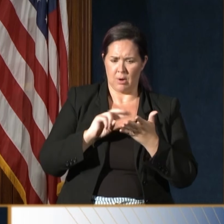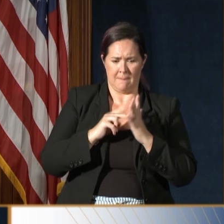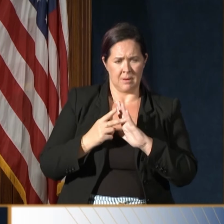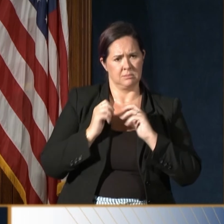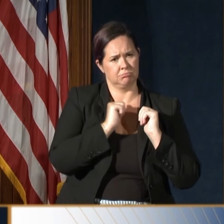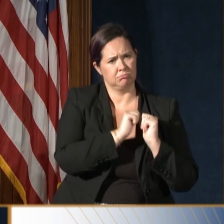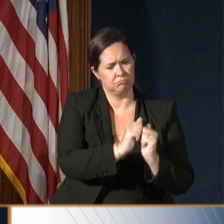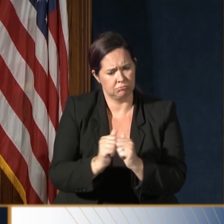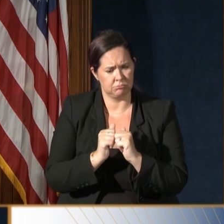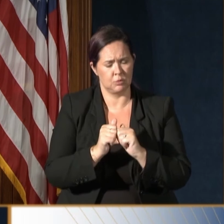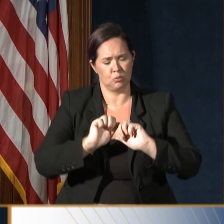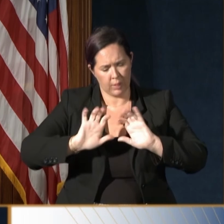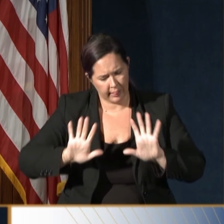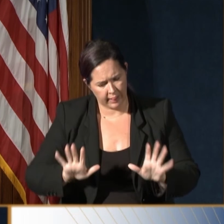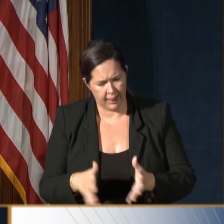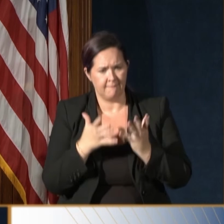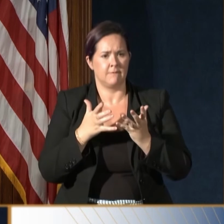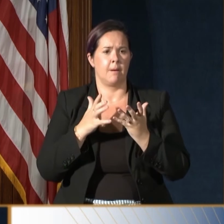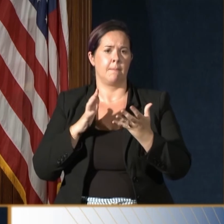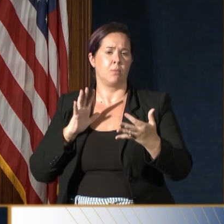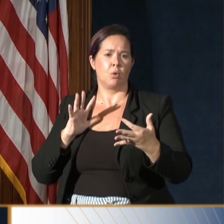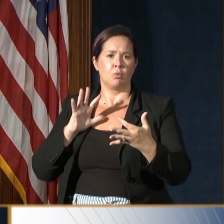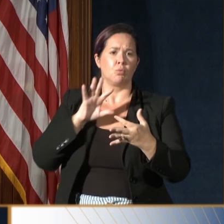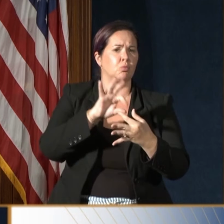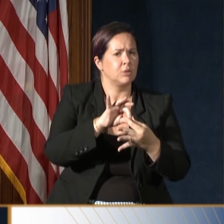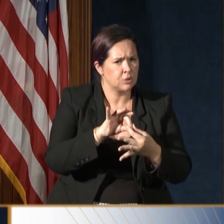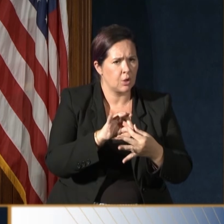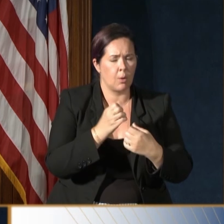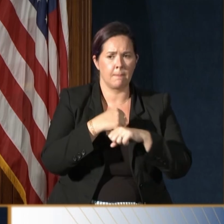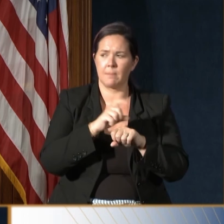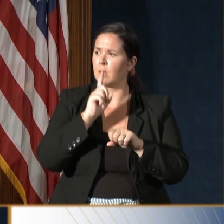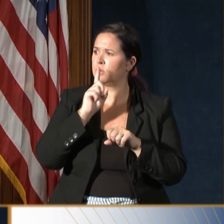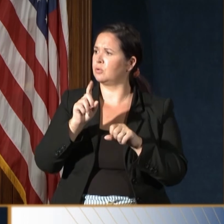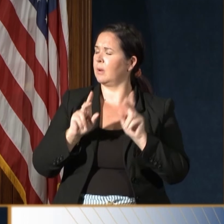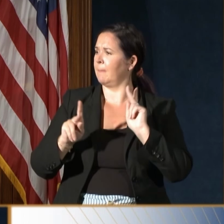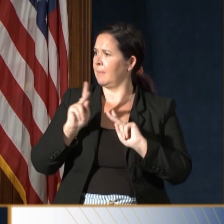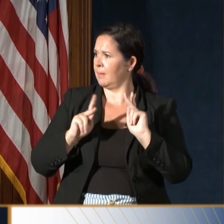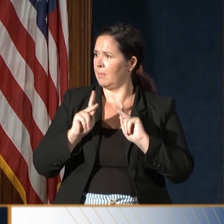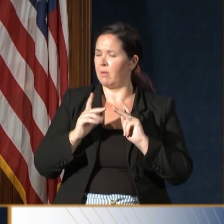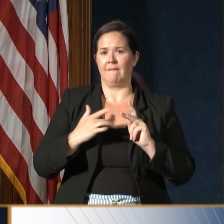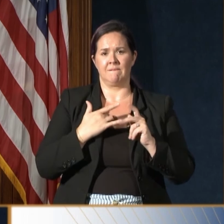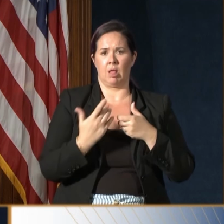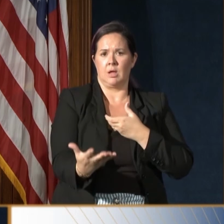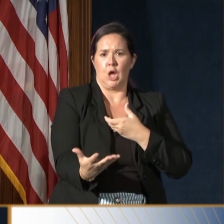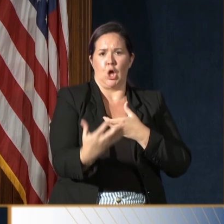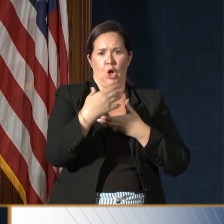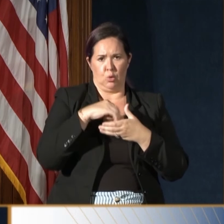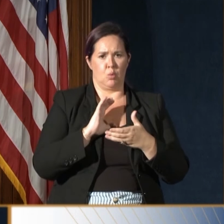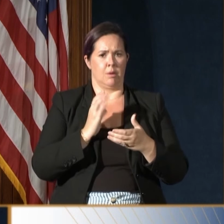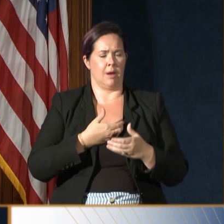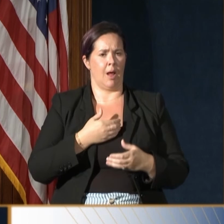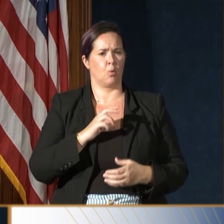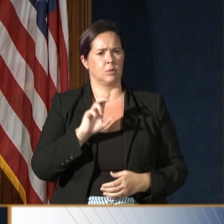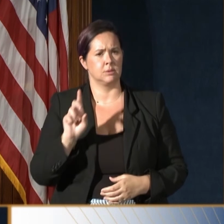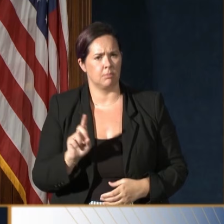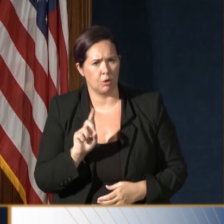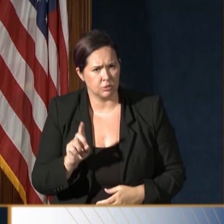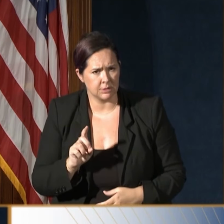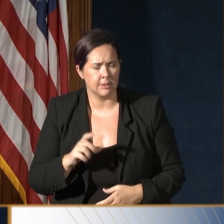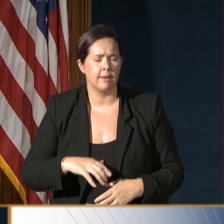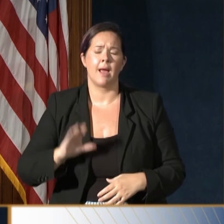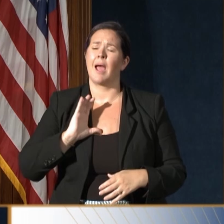up, to reach out, to make sure that people are included in our democracy, in our